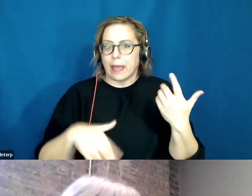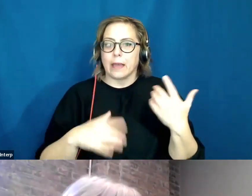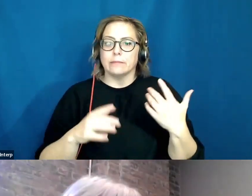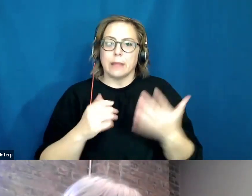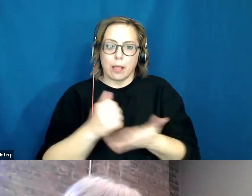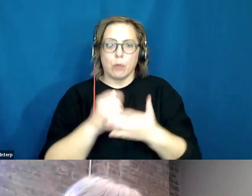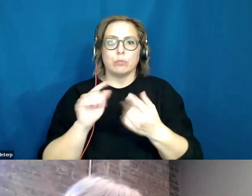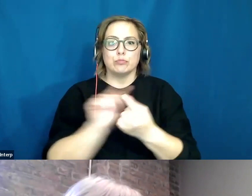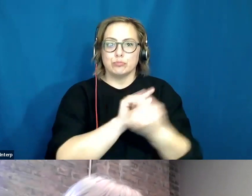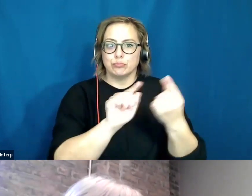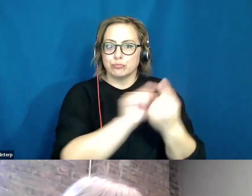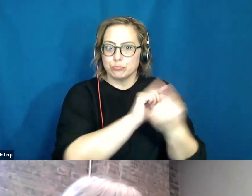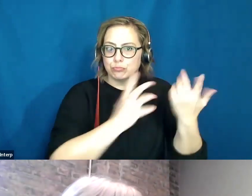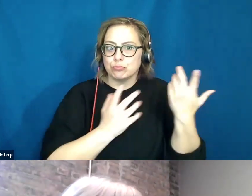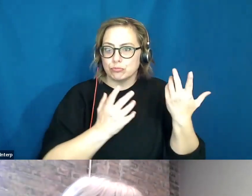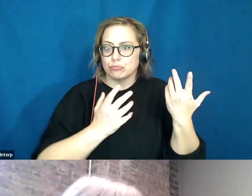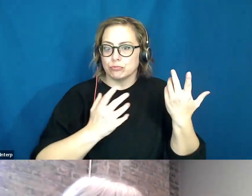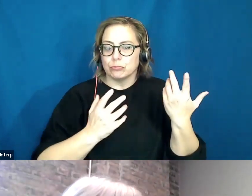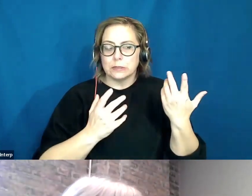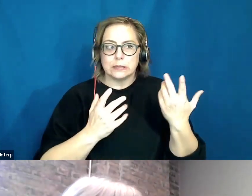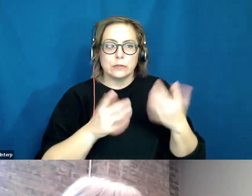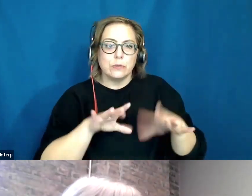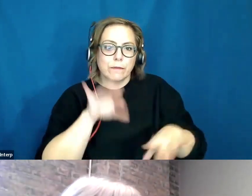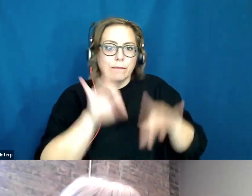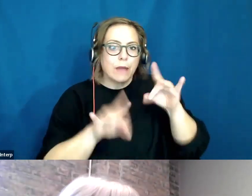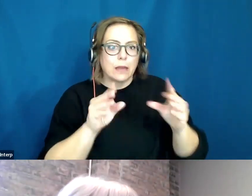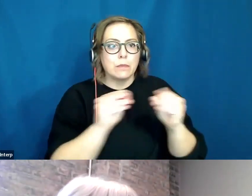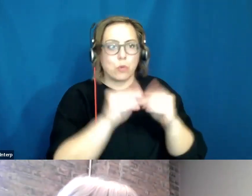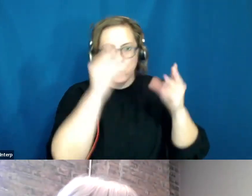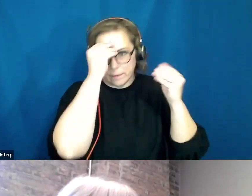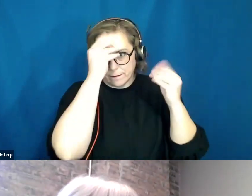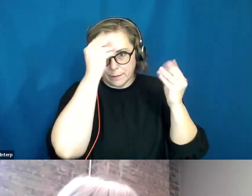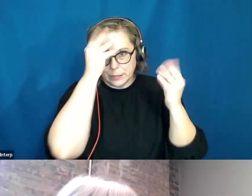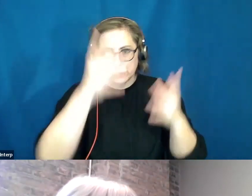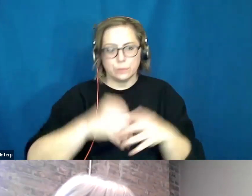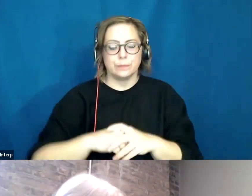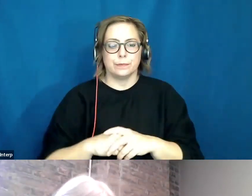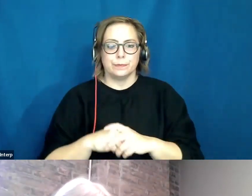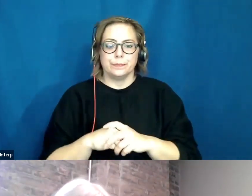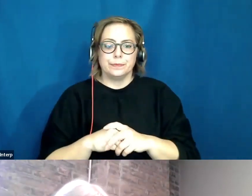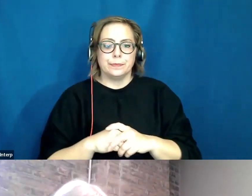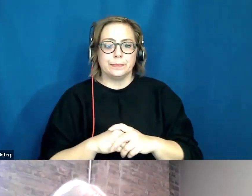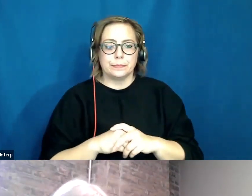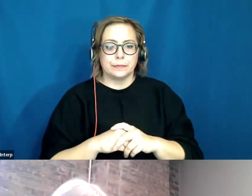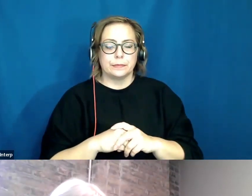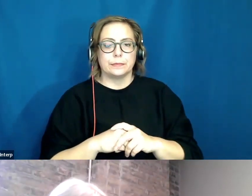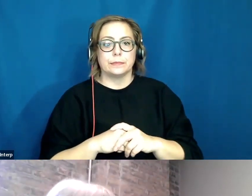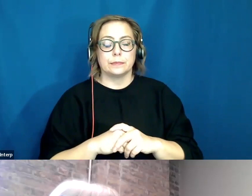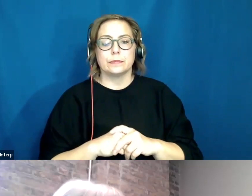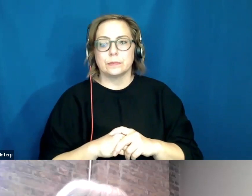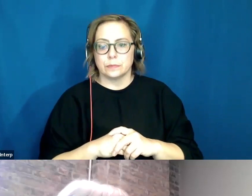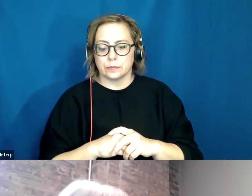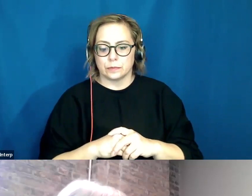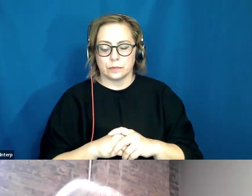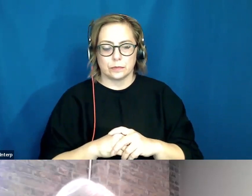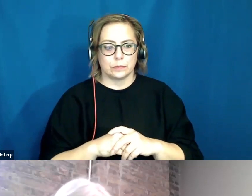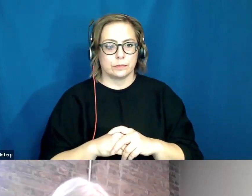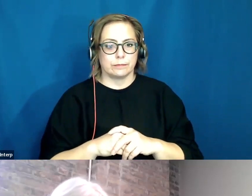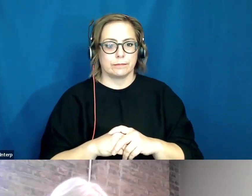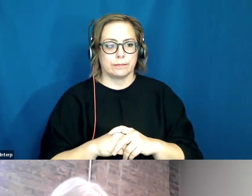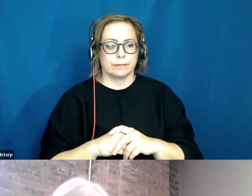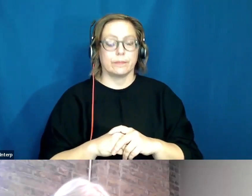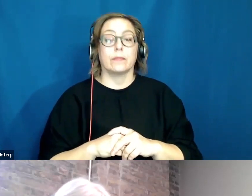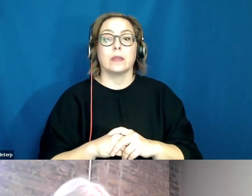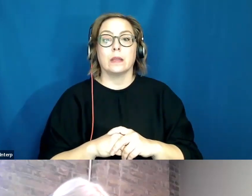way to get best informed. And I would just add as well that WAC